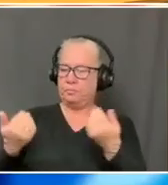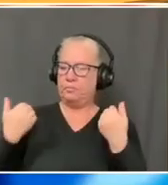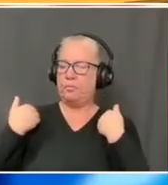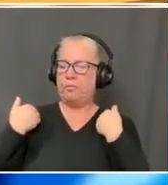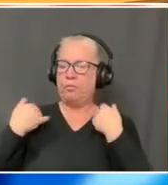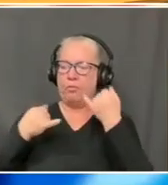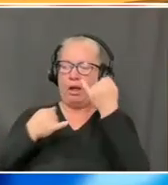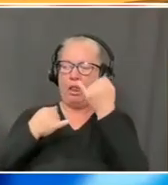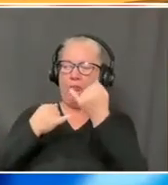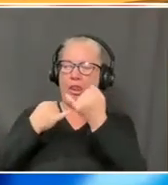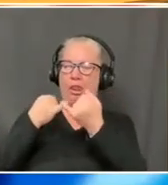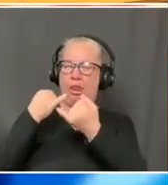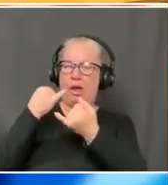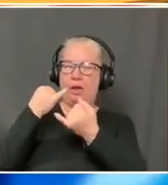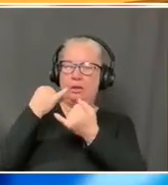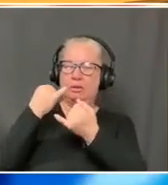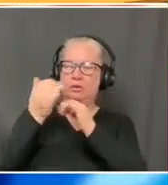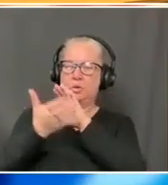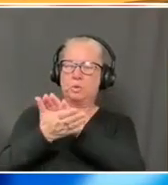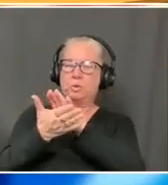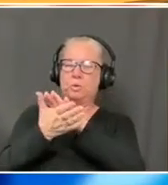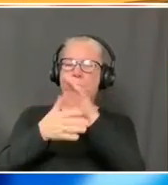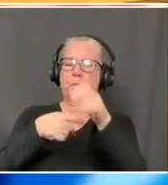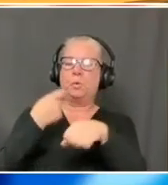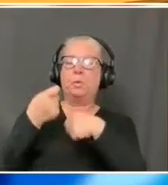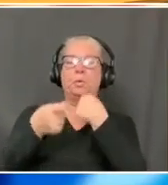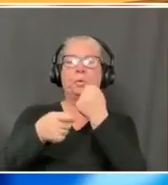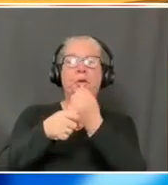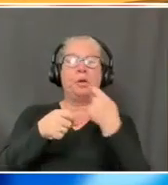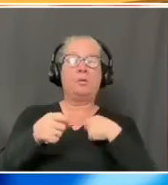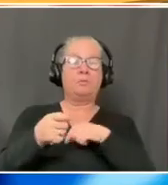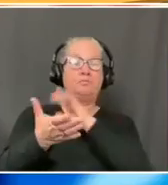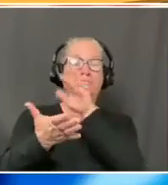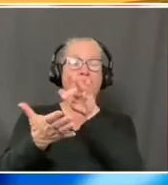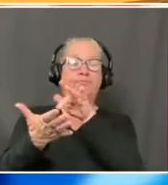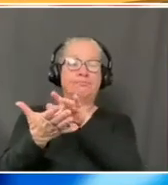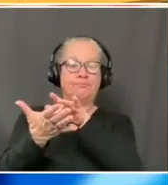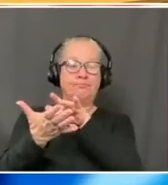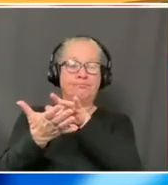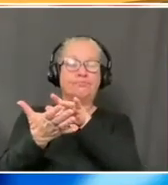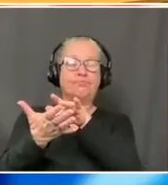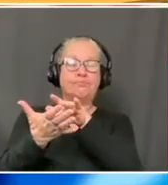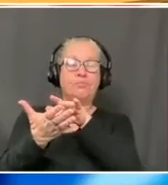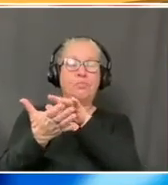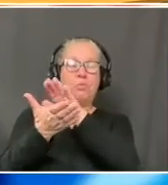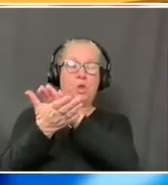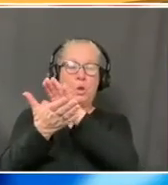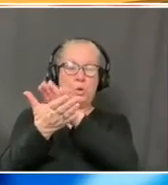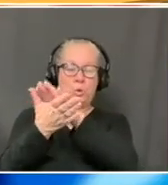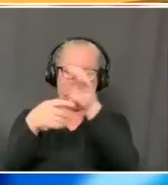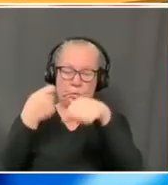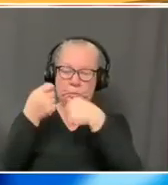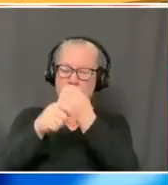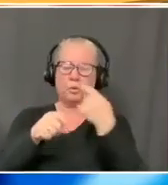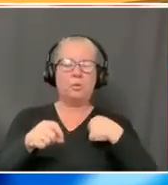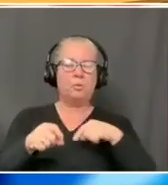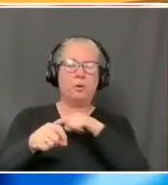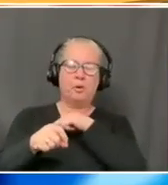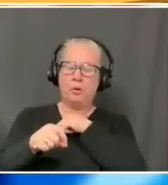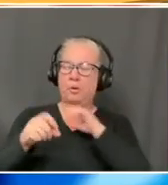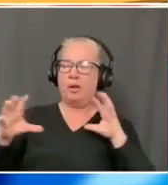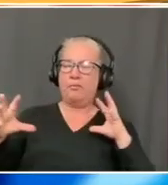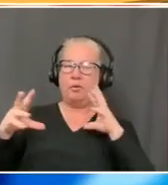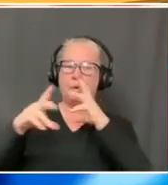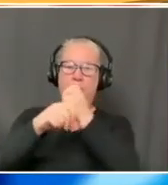don't have them for... Well, because we're still in the middle of the current school year, we don't have final total expenditures. Right, okay. But we